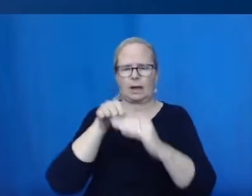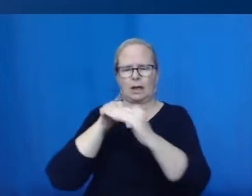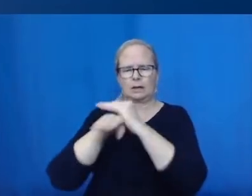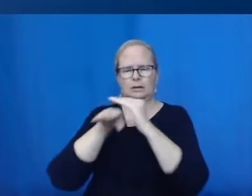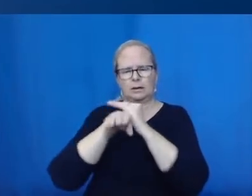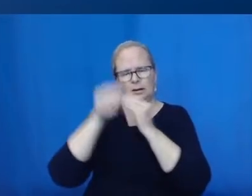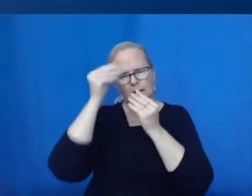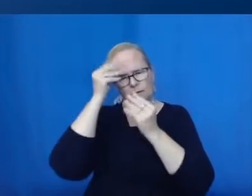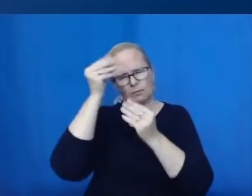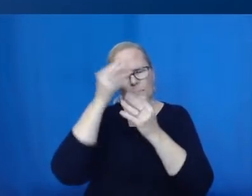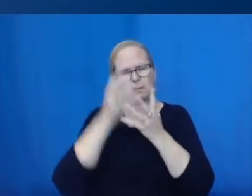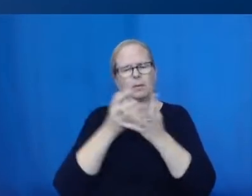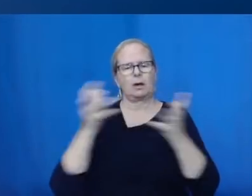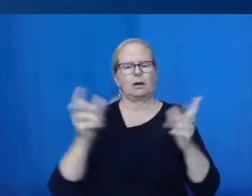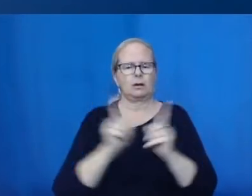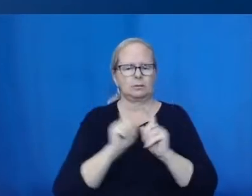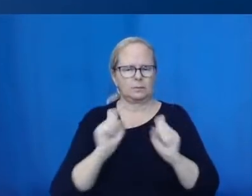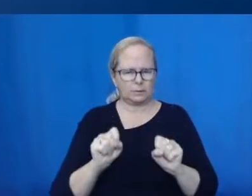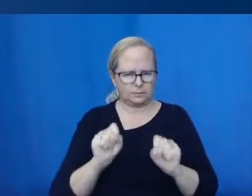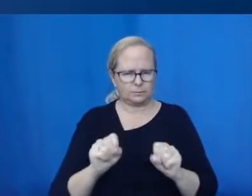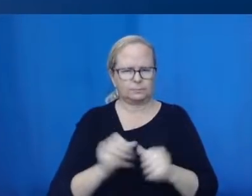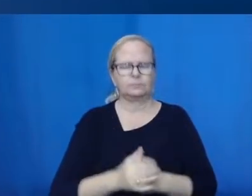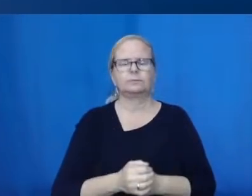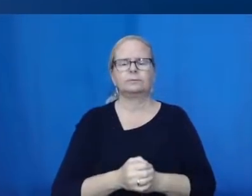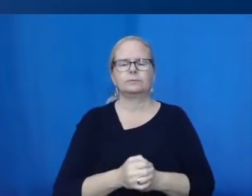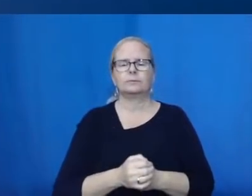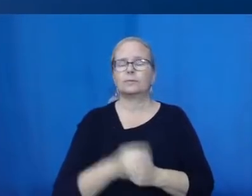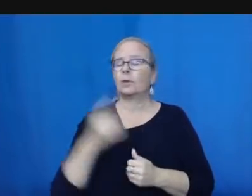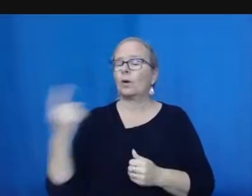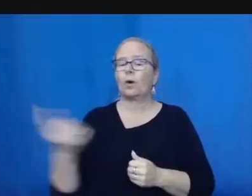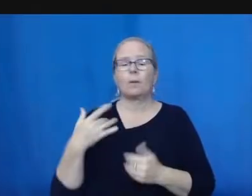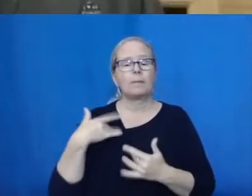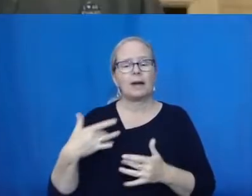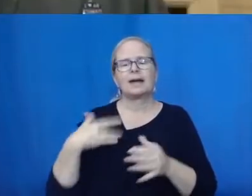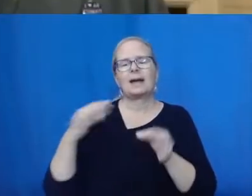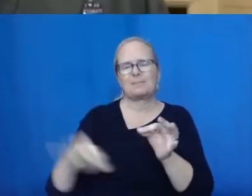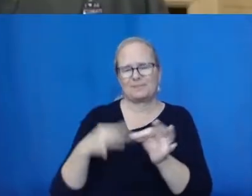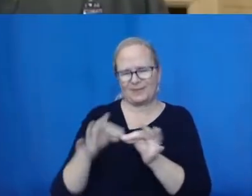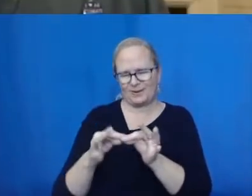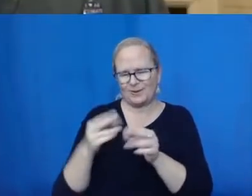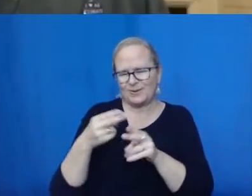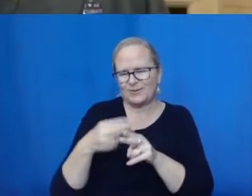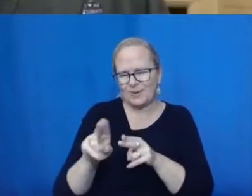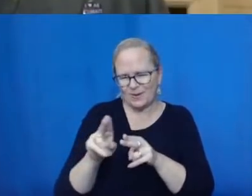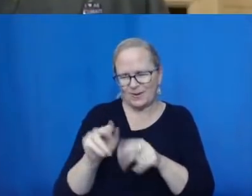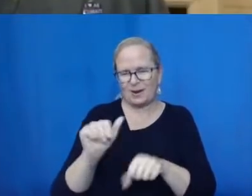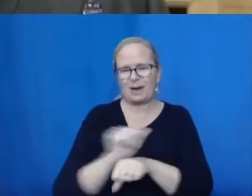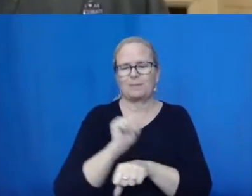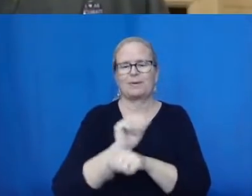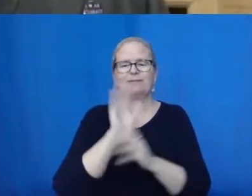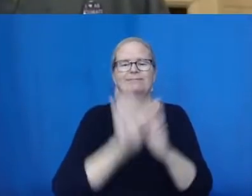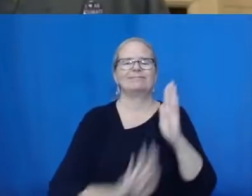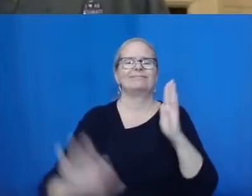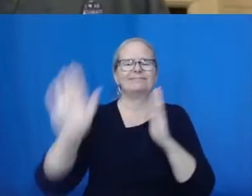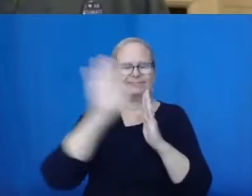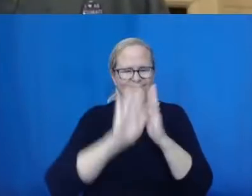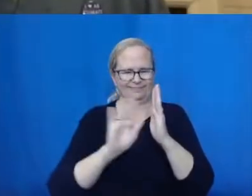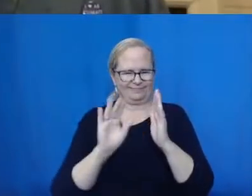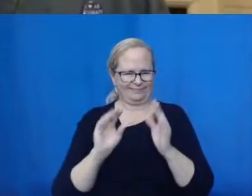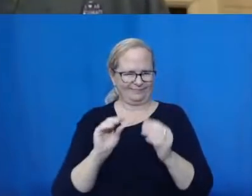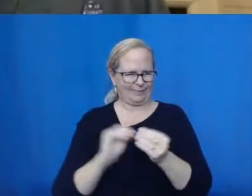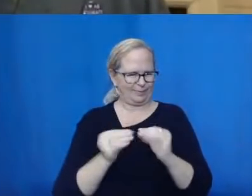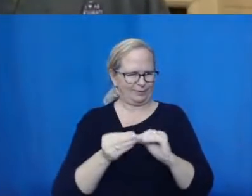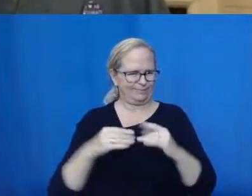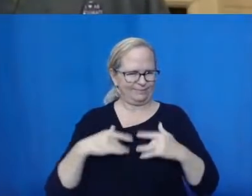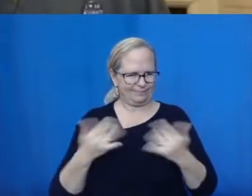Thank you, everyone, for joining us again today. I would like to bring Dr. Vipont into the conversation to provide our update on